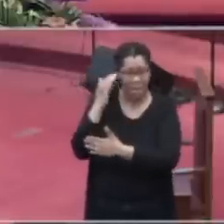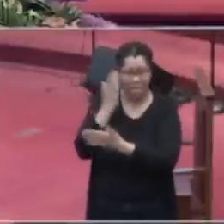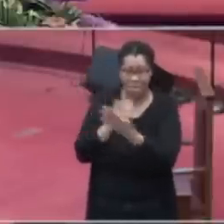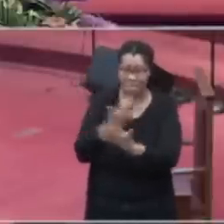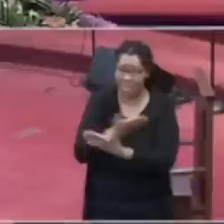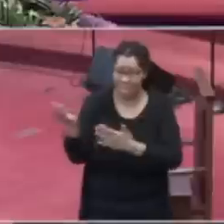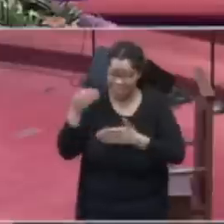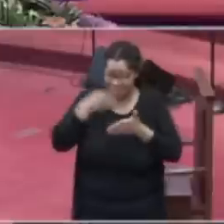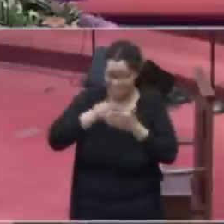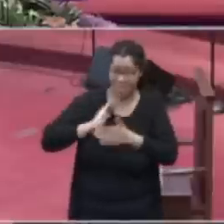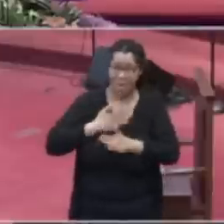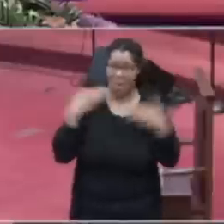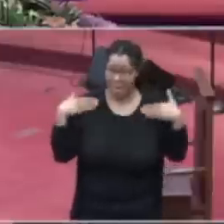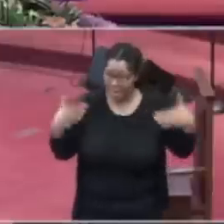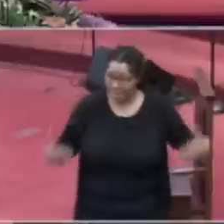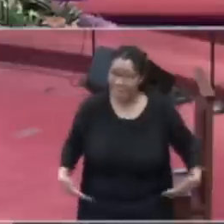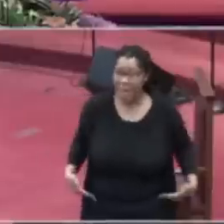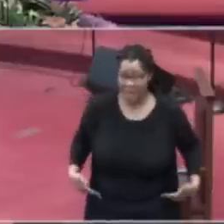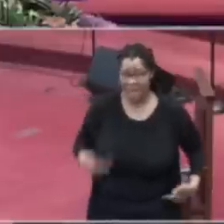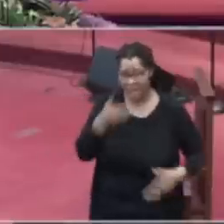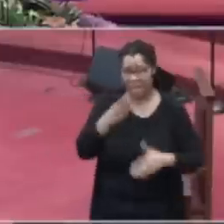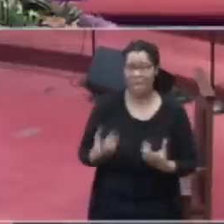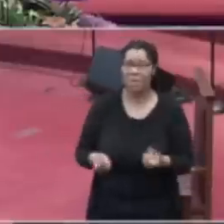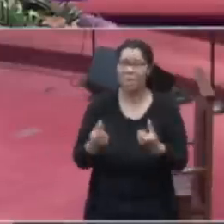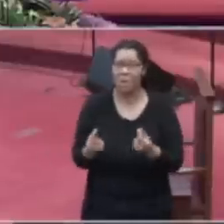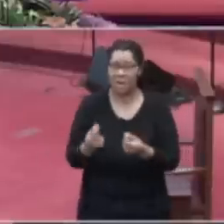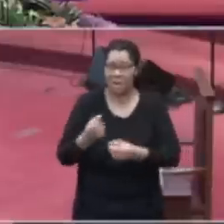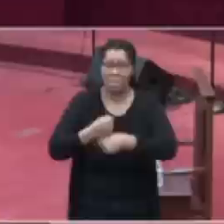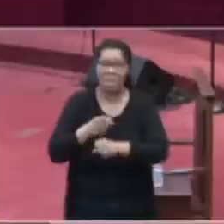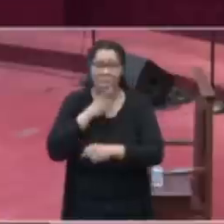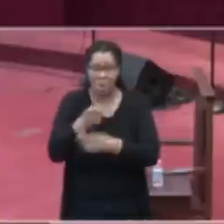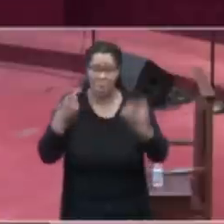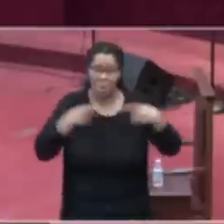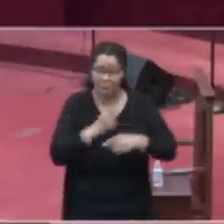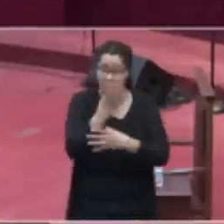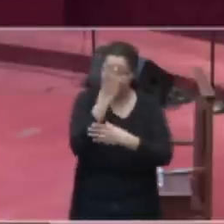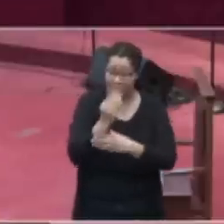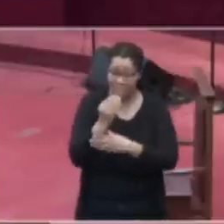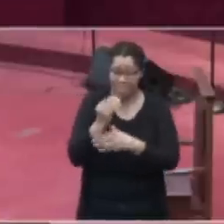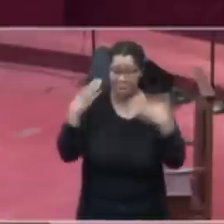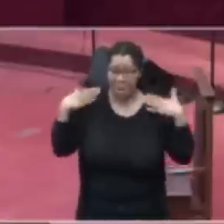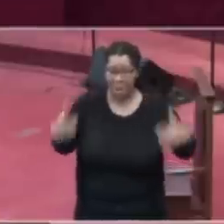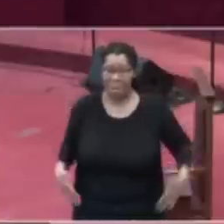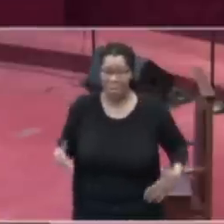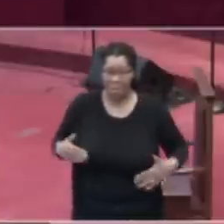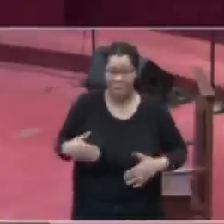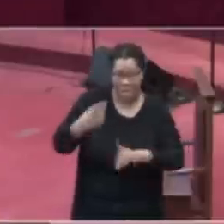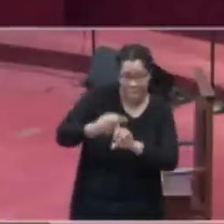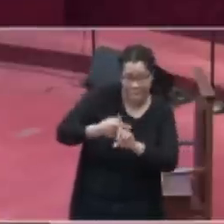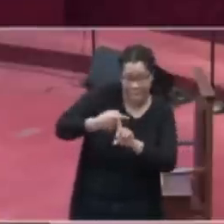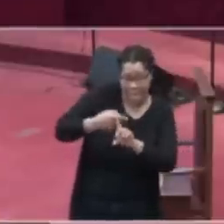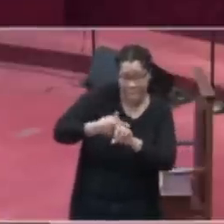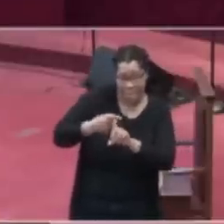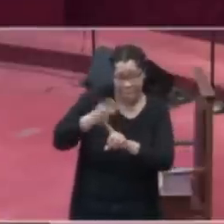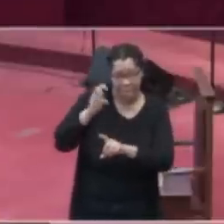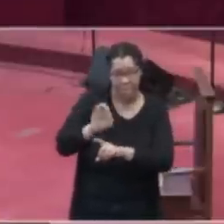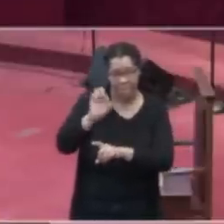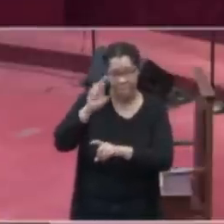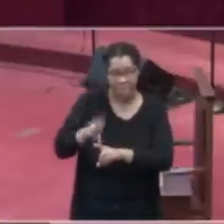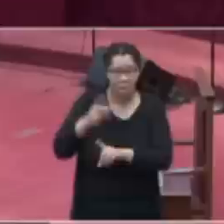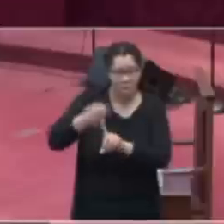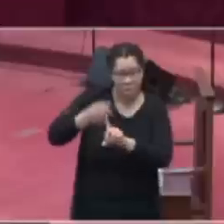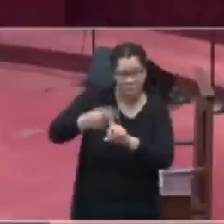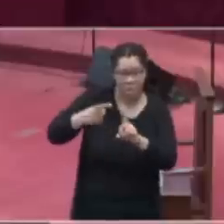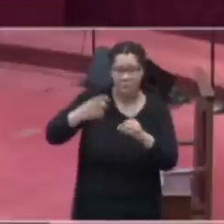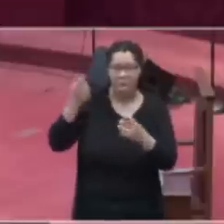would invade the body. And what does God do? He made sure that while you sleep at night, your body temperature rises to push out